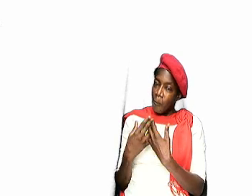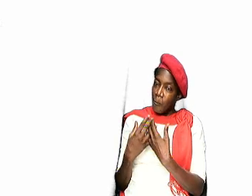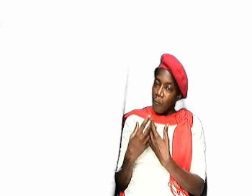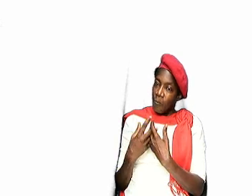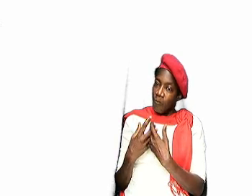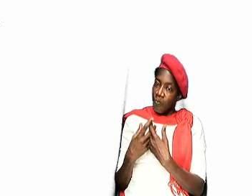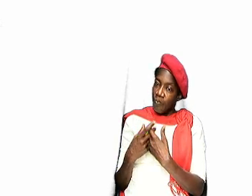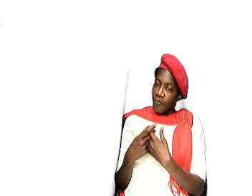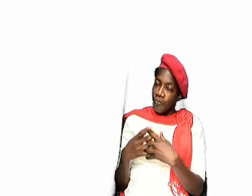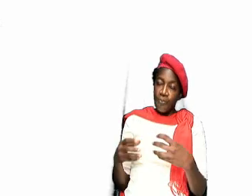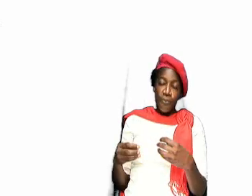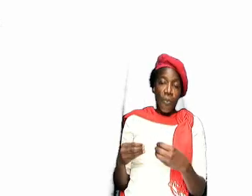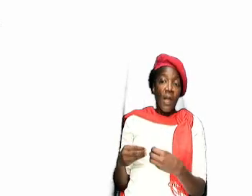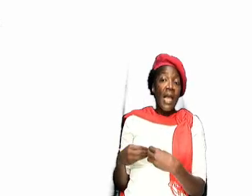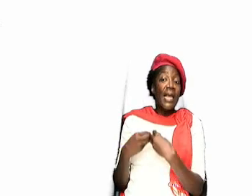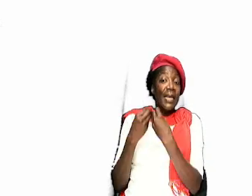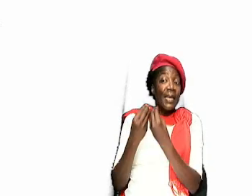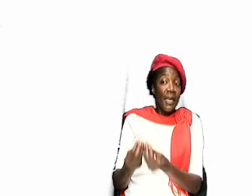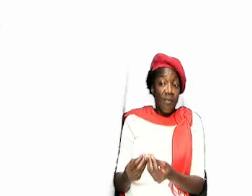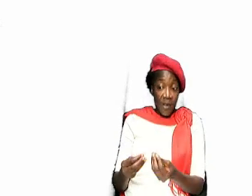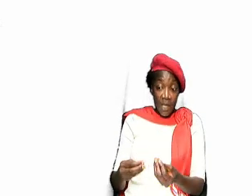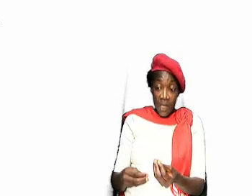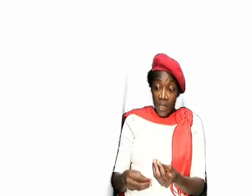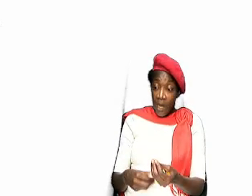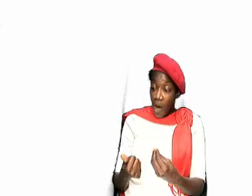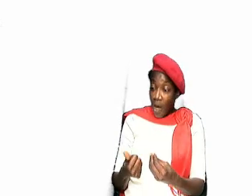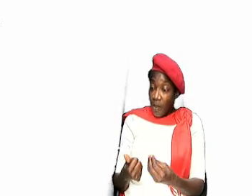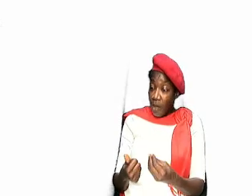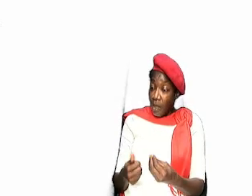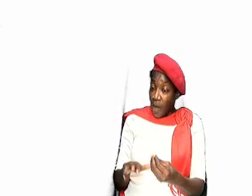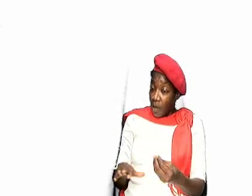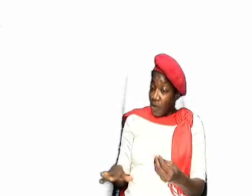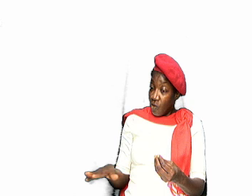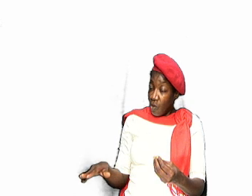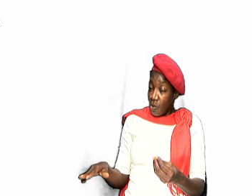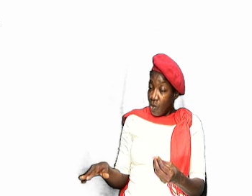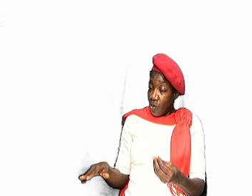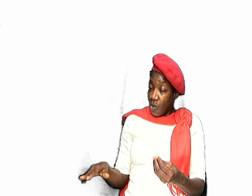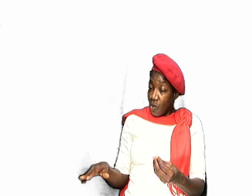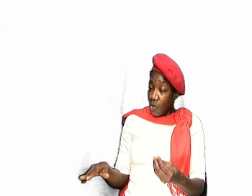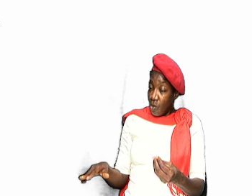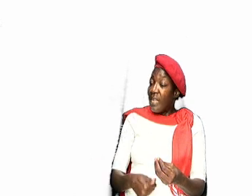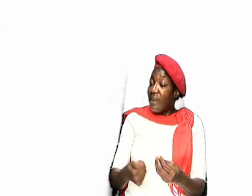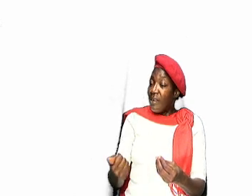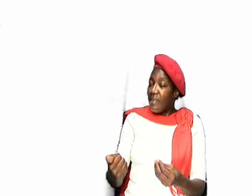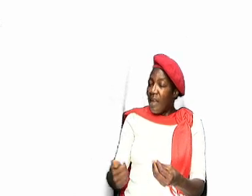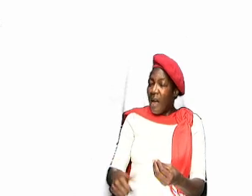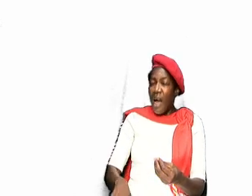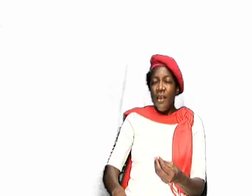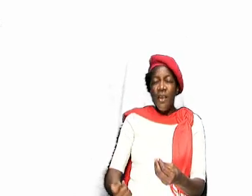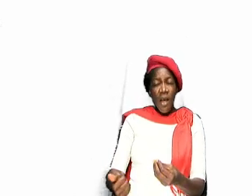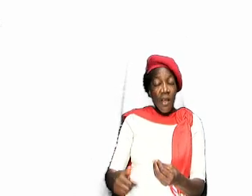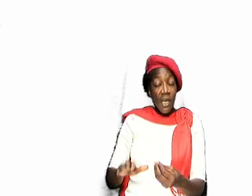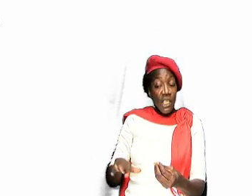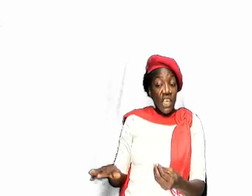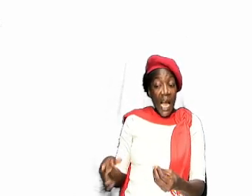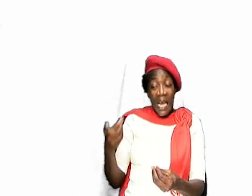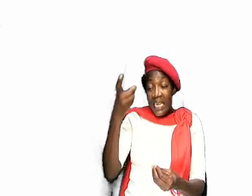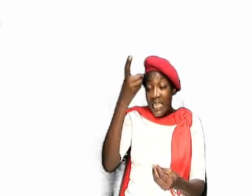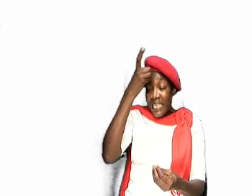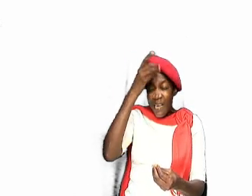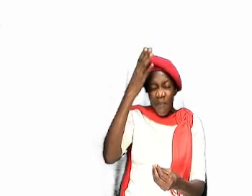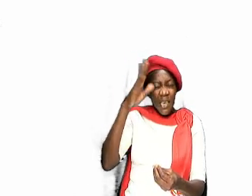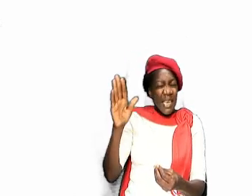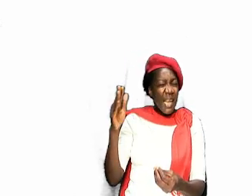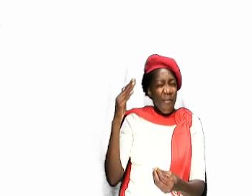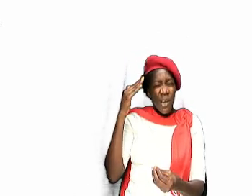the tribe, and they killed the sons. But there was Mephibosheth that David did not know about. And now David